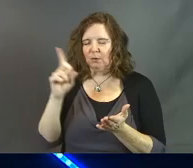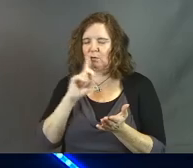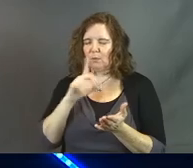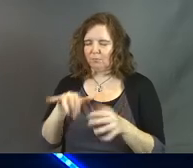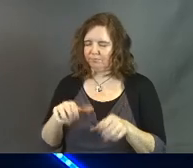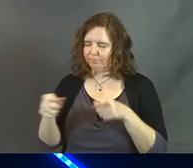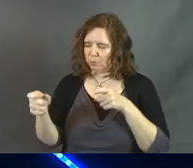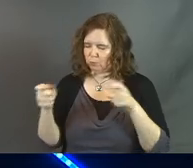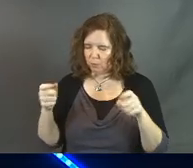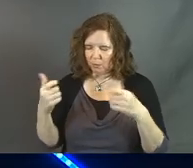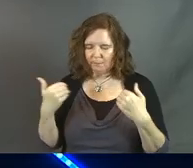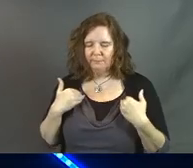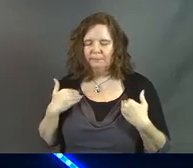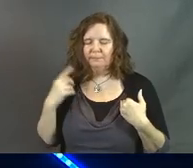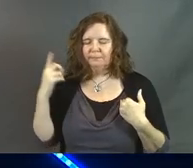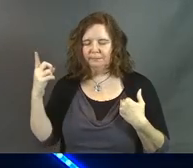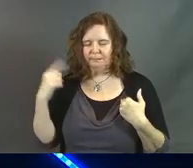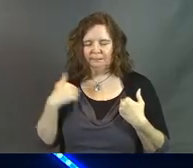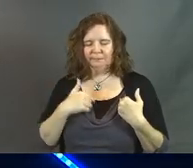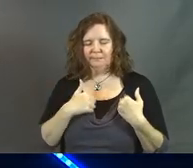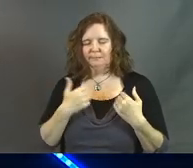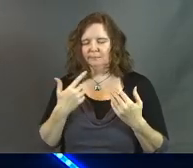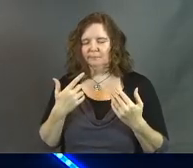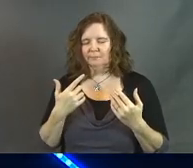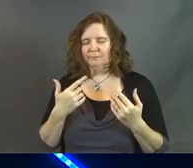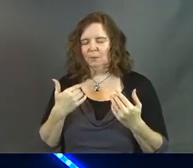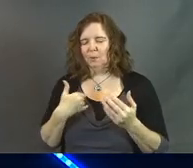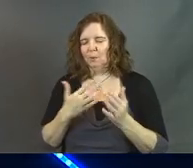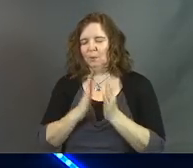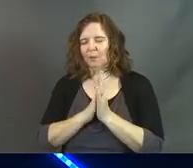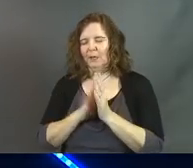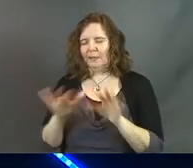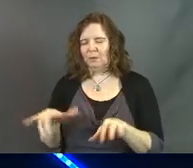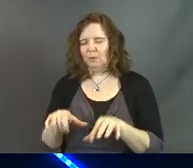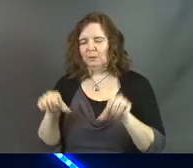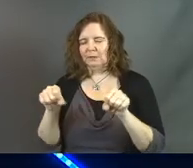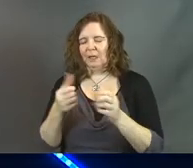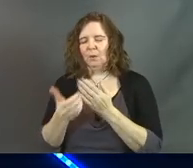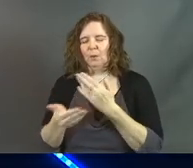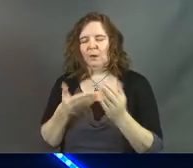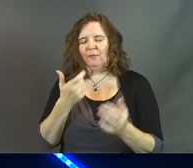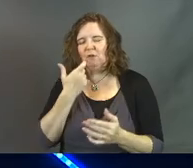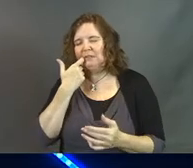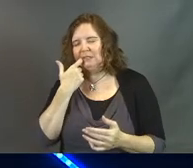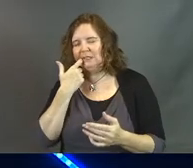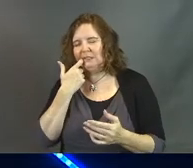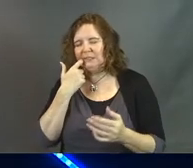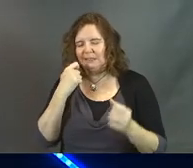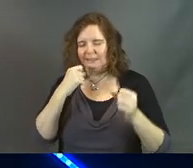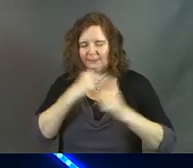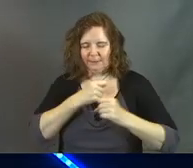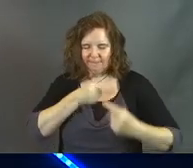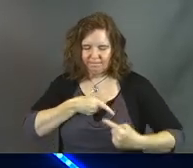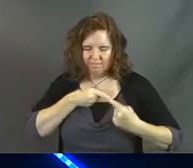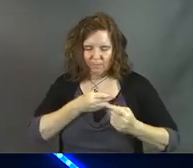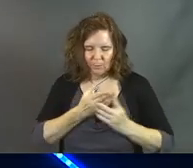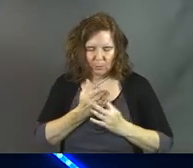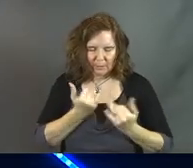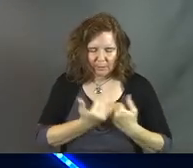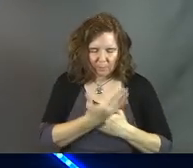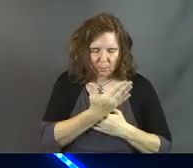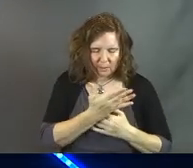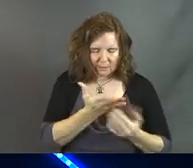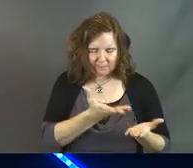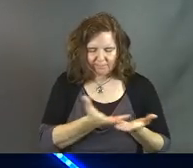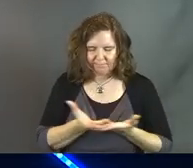are in control. And God, we ask that you would take whatever addiction is being fought this morning, that you would